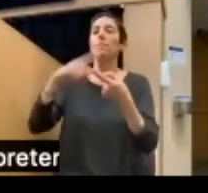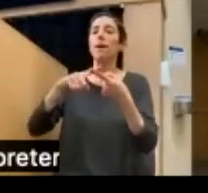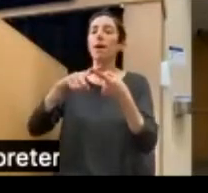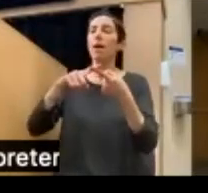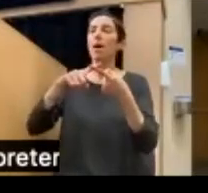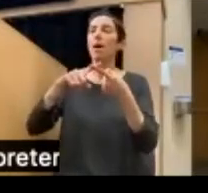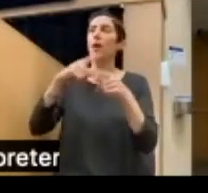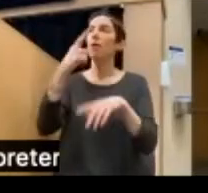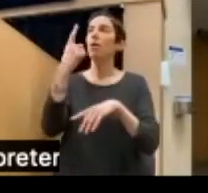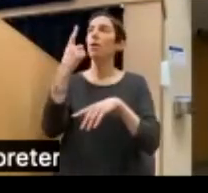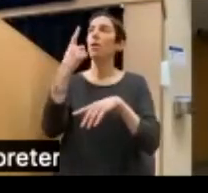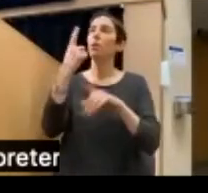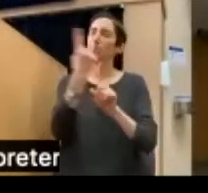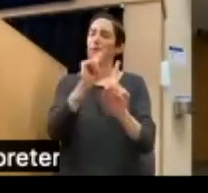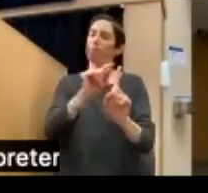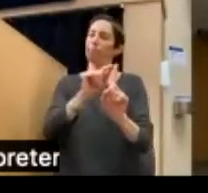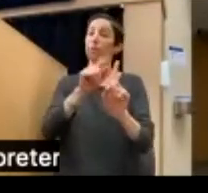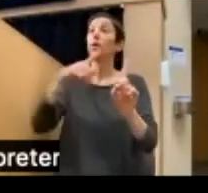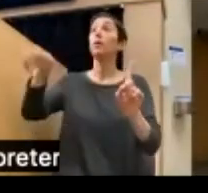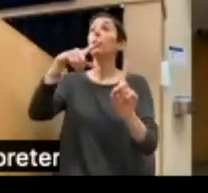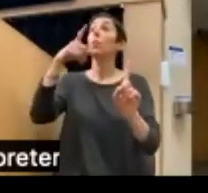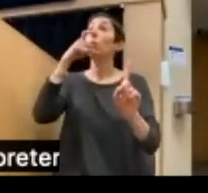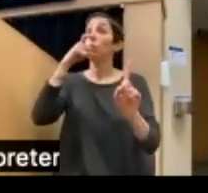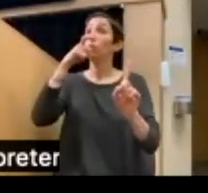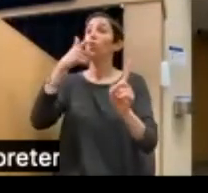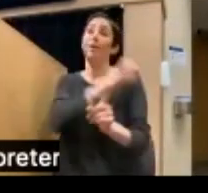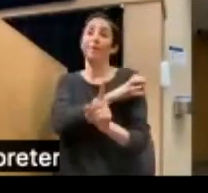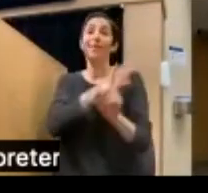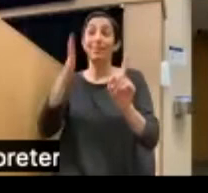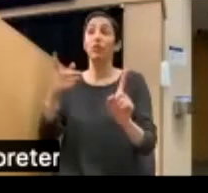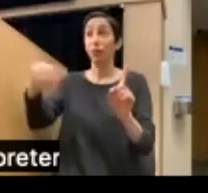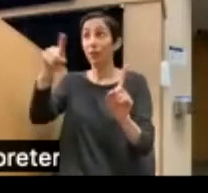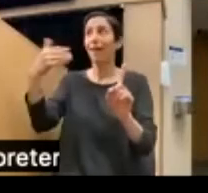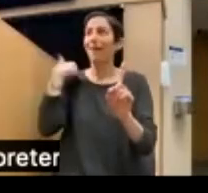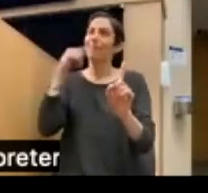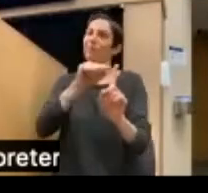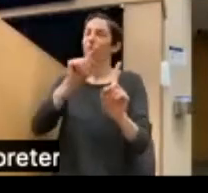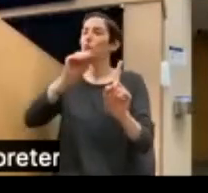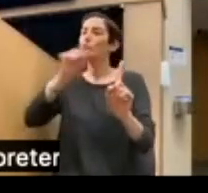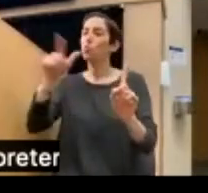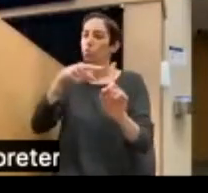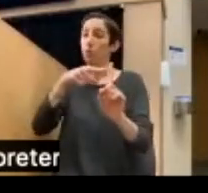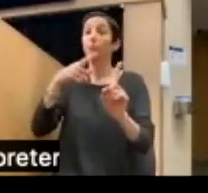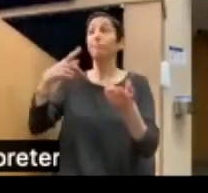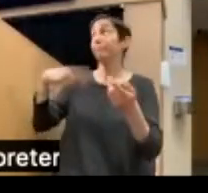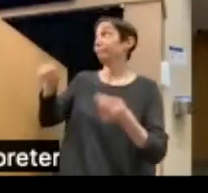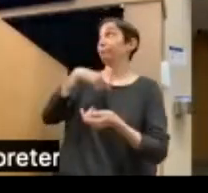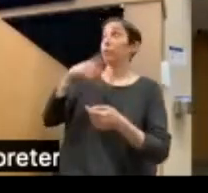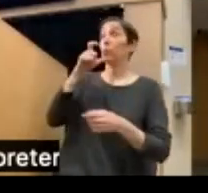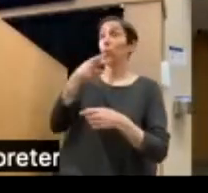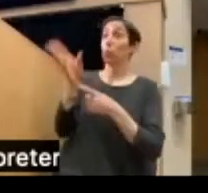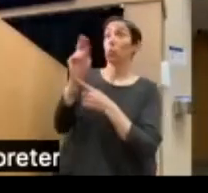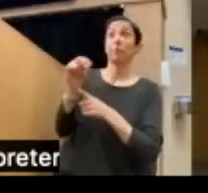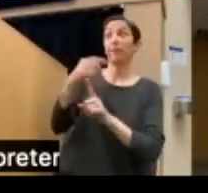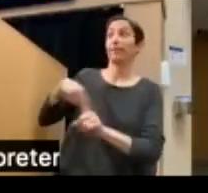those of you that are clinicians, a tool that you have, and those of us that are humans, just a